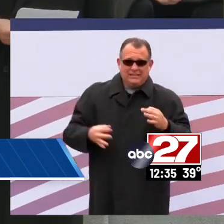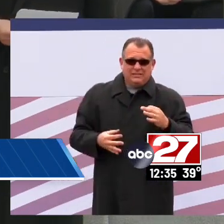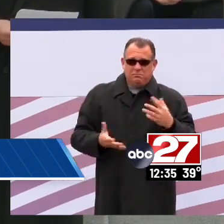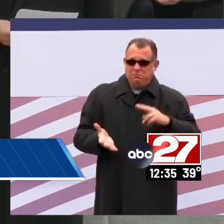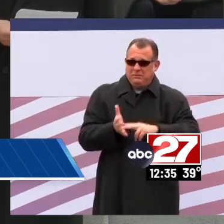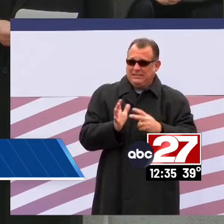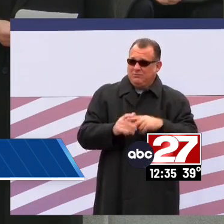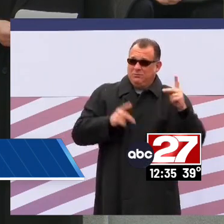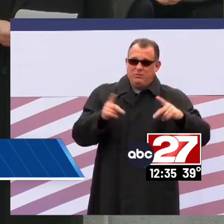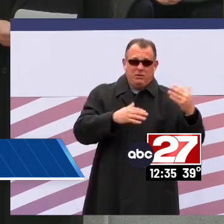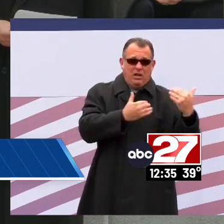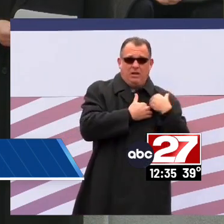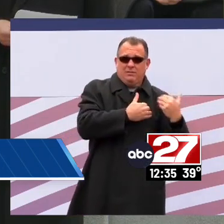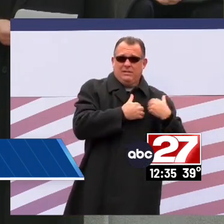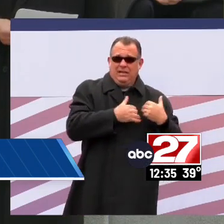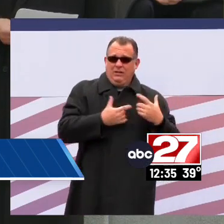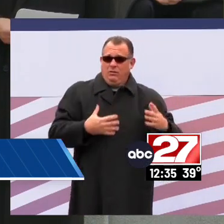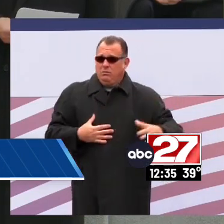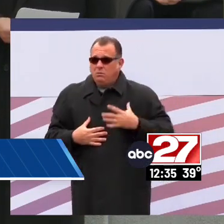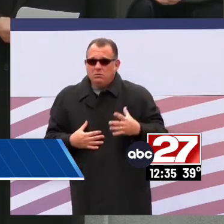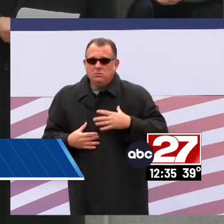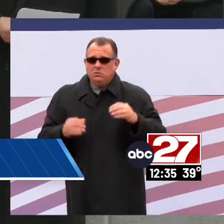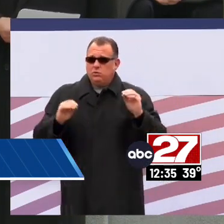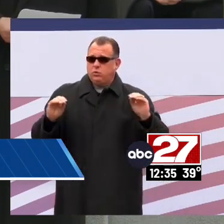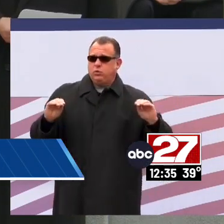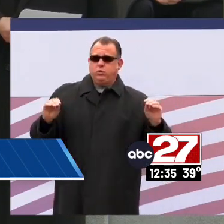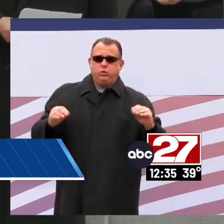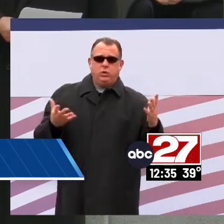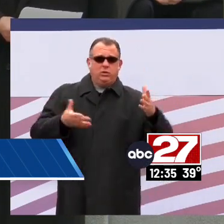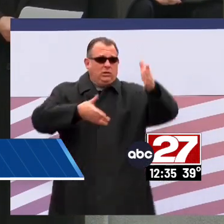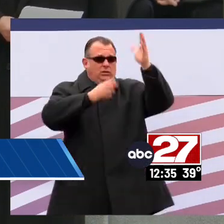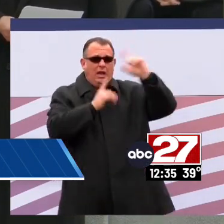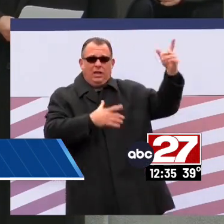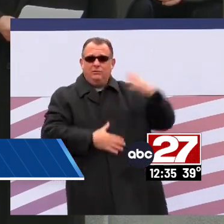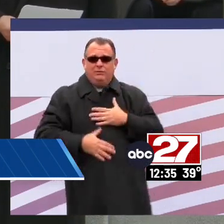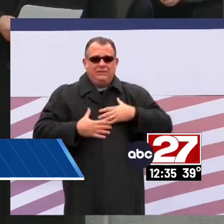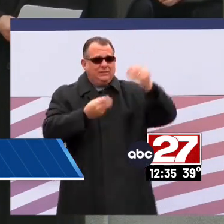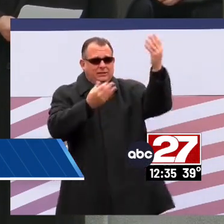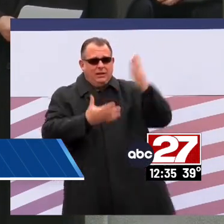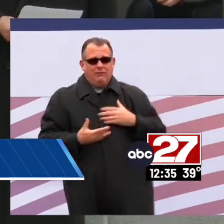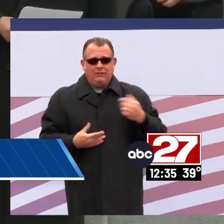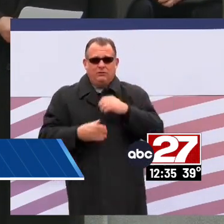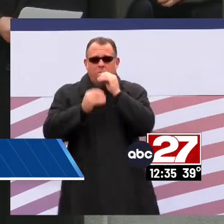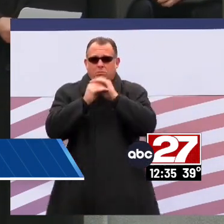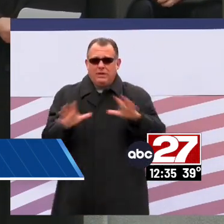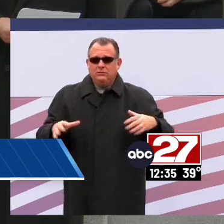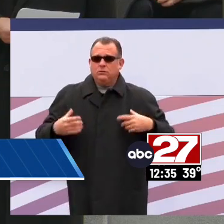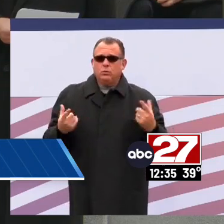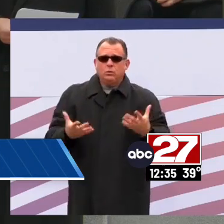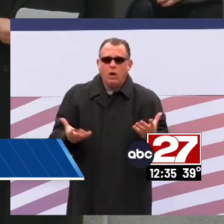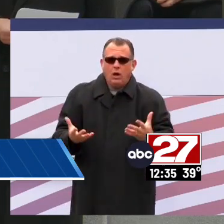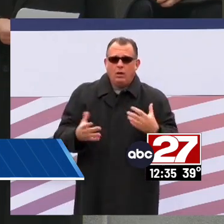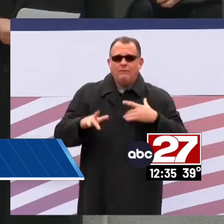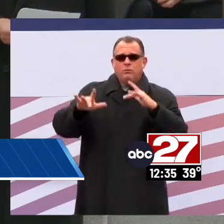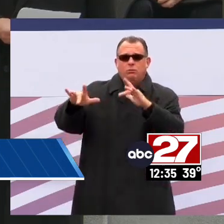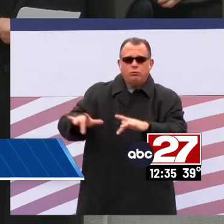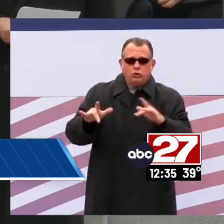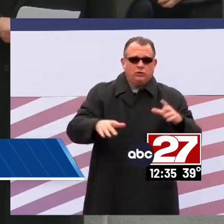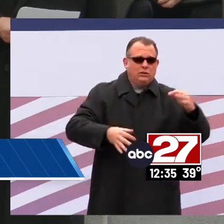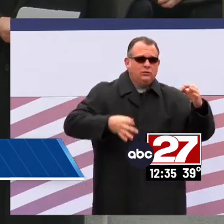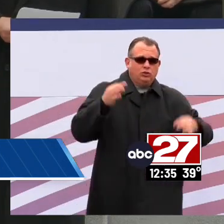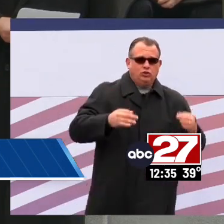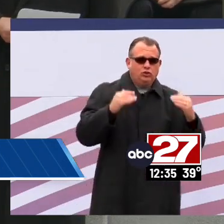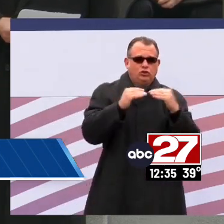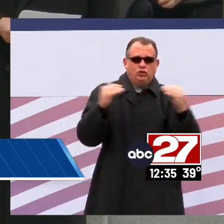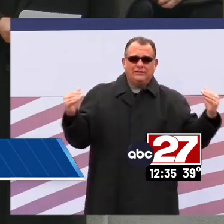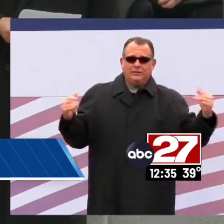goodness. May you, oh God, bless us with both mercy and justice, that we may humbly seek